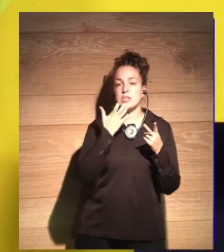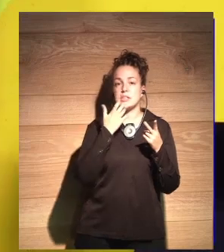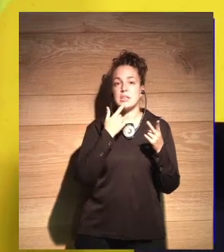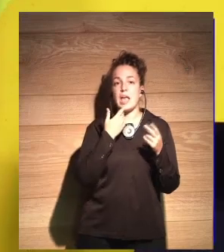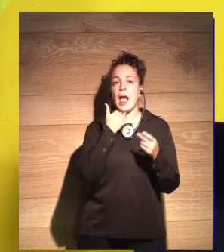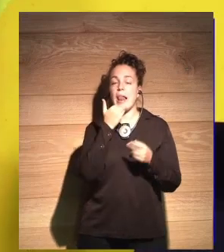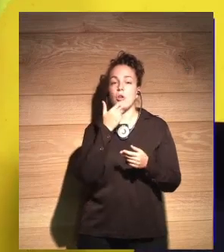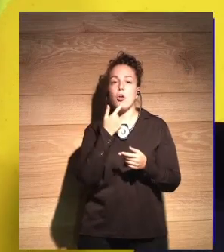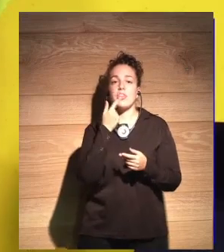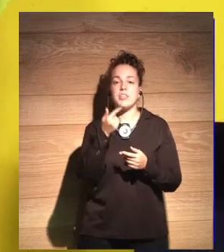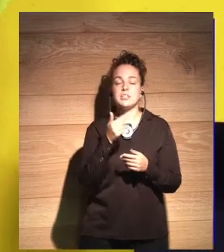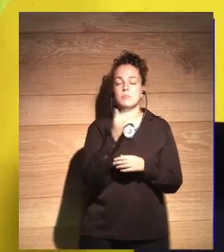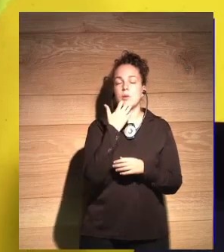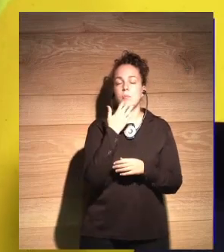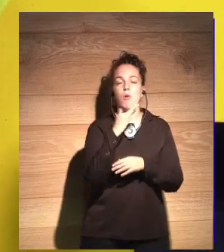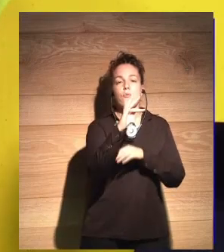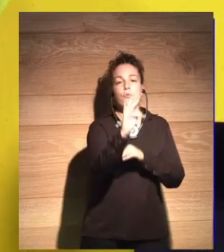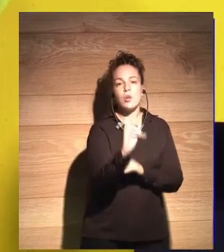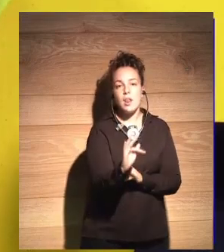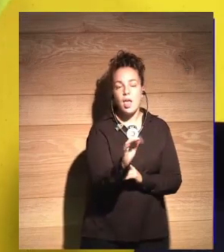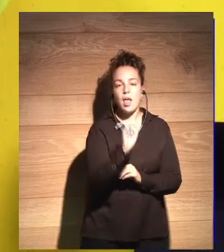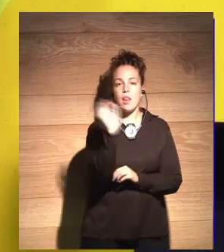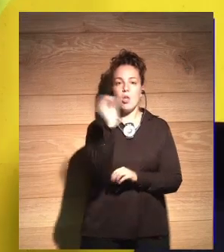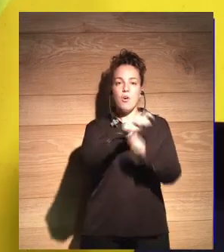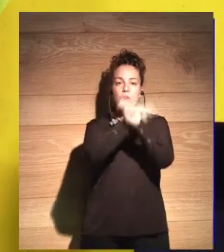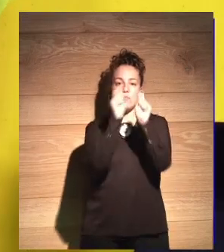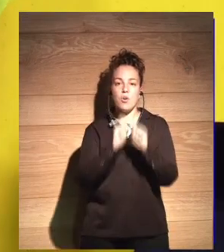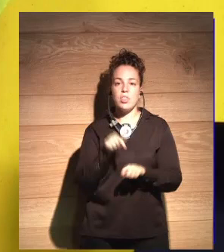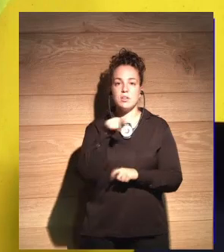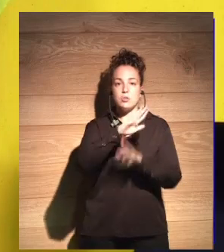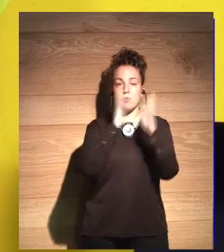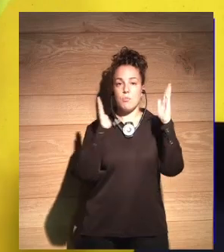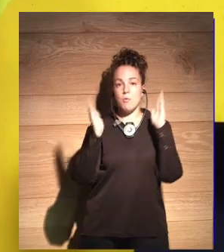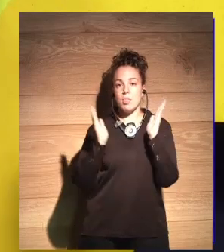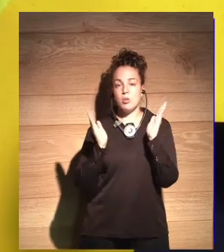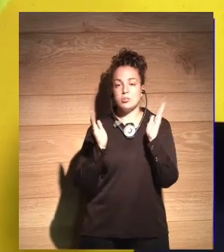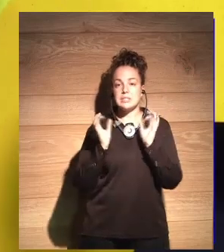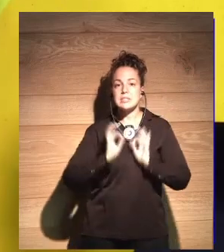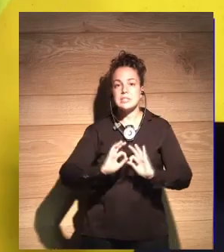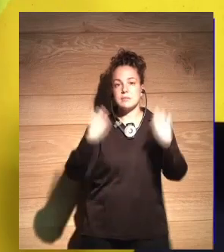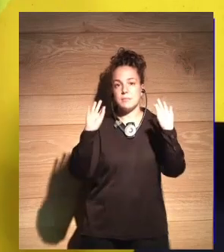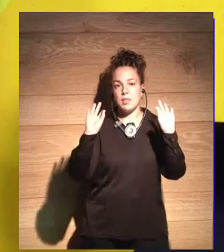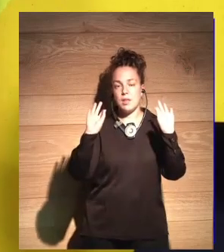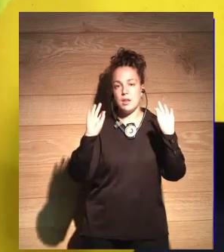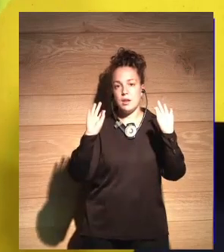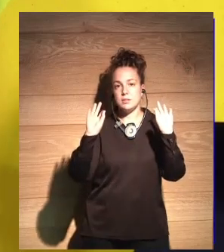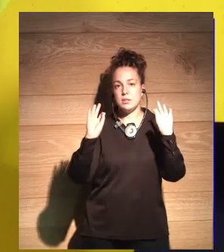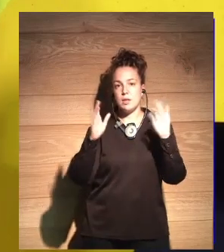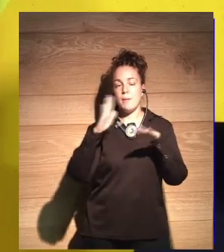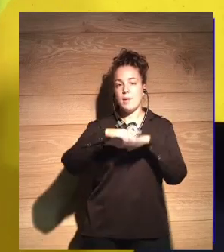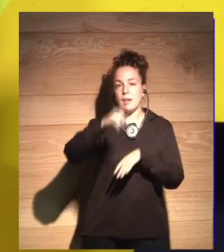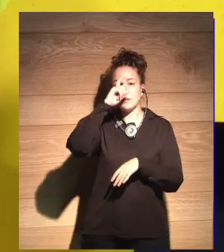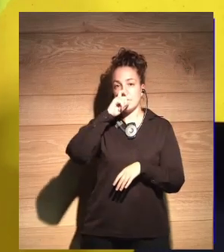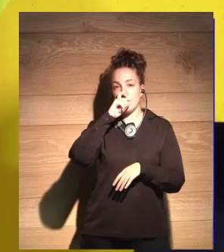the memorable human moments. They're in Kairos time, the ones where you don't want to use your phone in that moment. So,